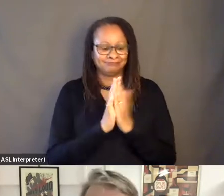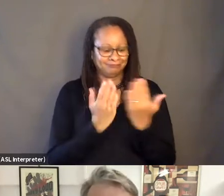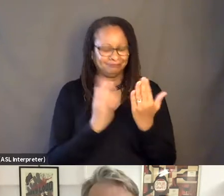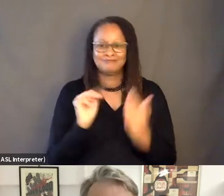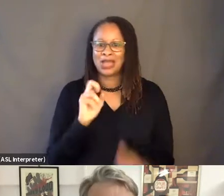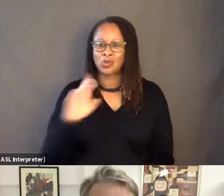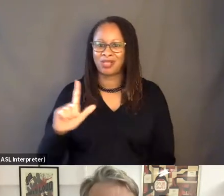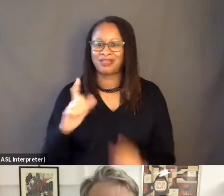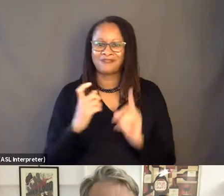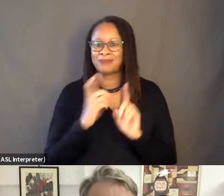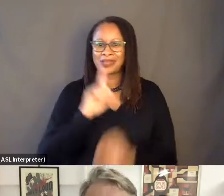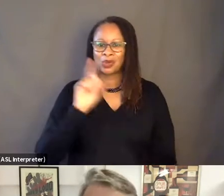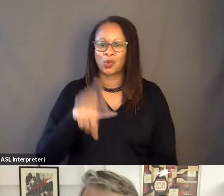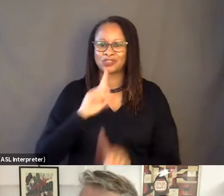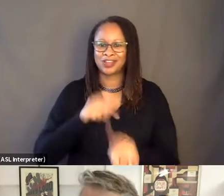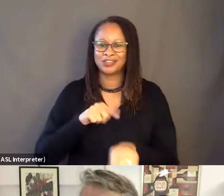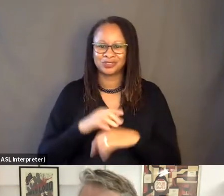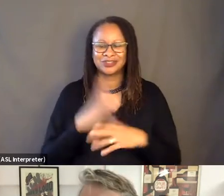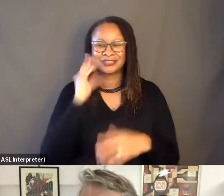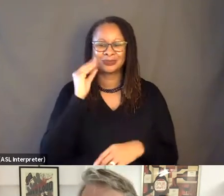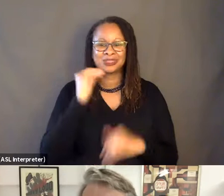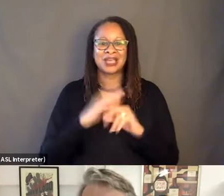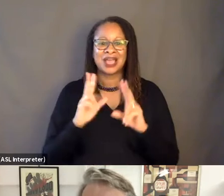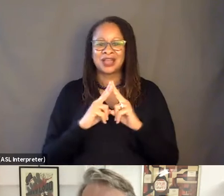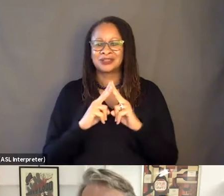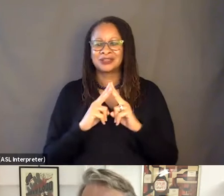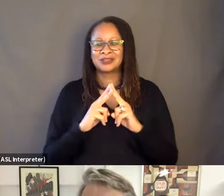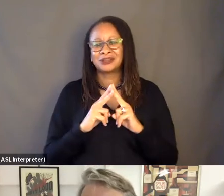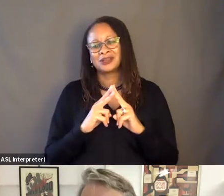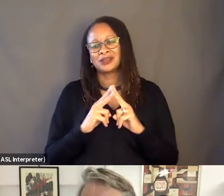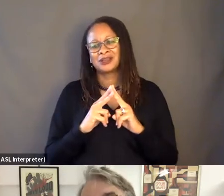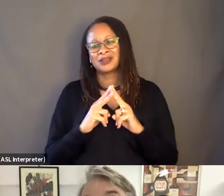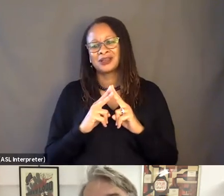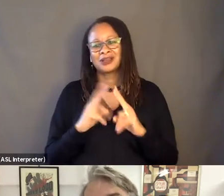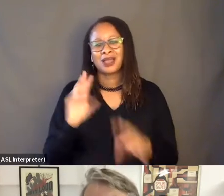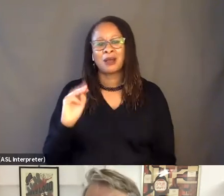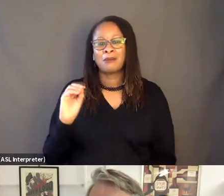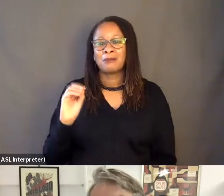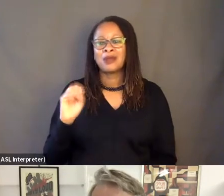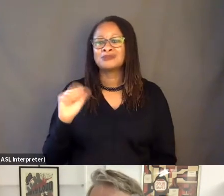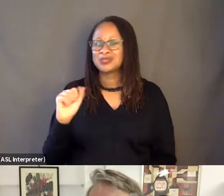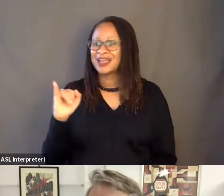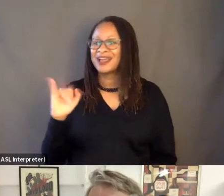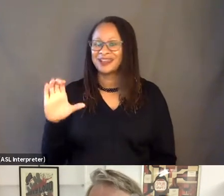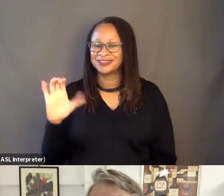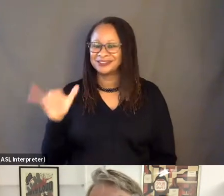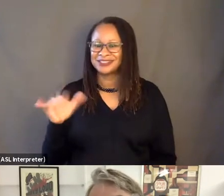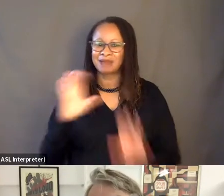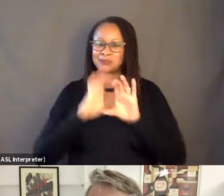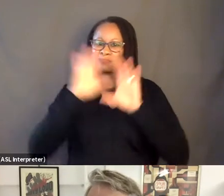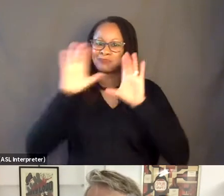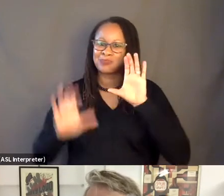Q&A. But that was also very freeing. Mosaic, if I may say, Jeremy. A mosaic, exactly, yeah.